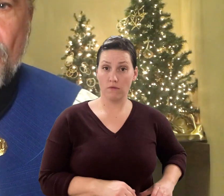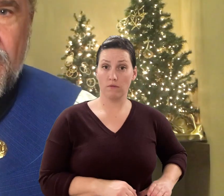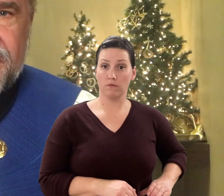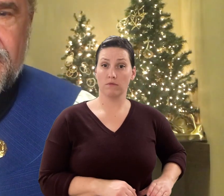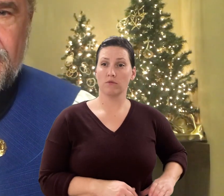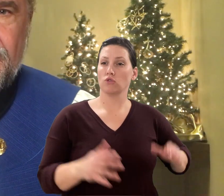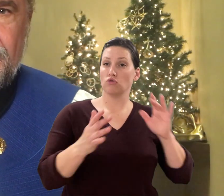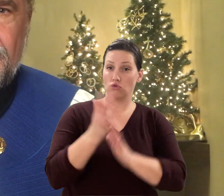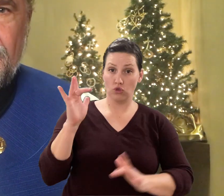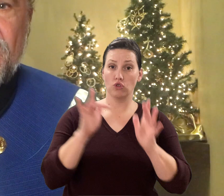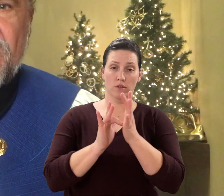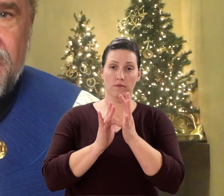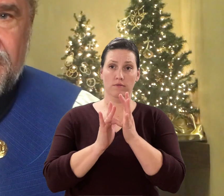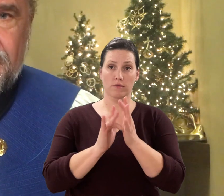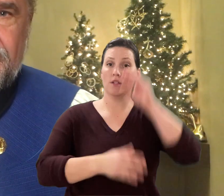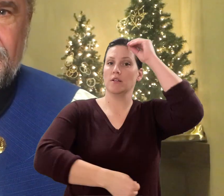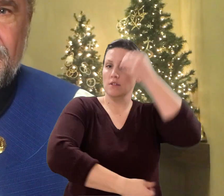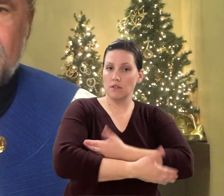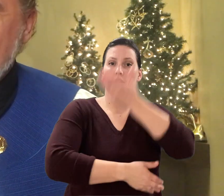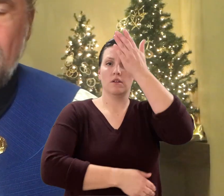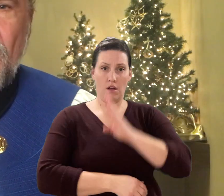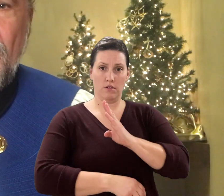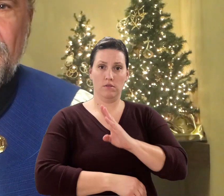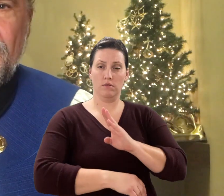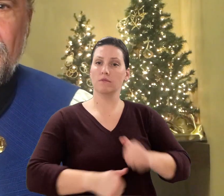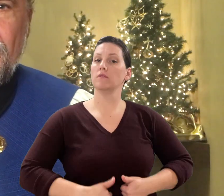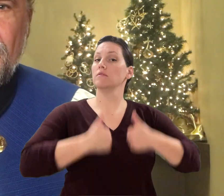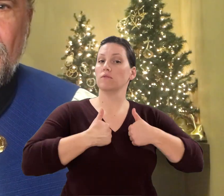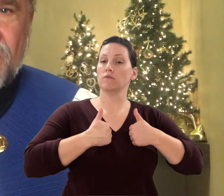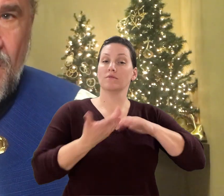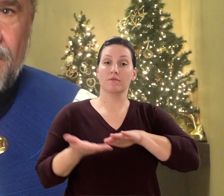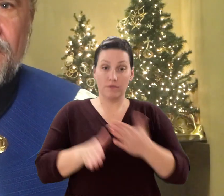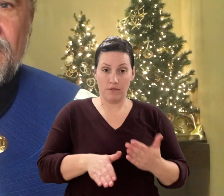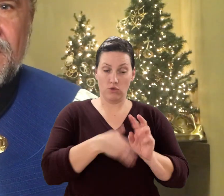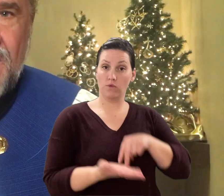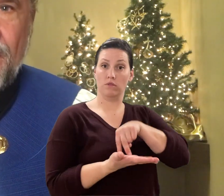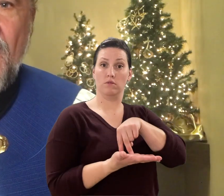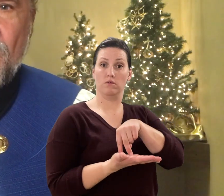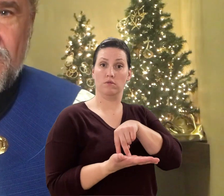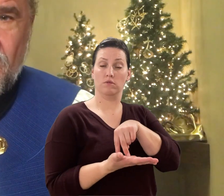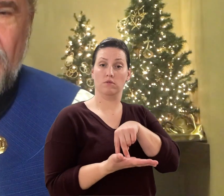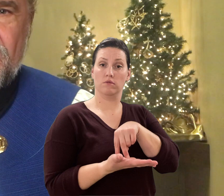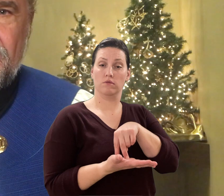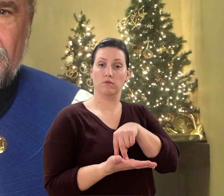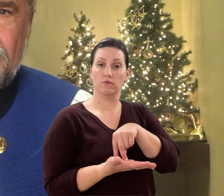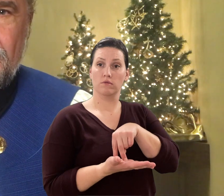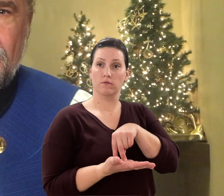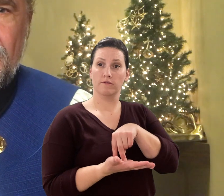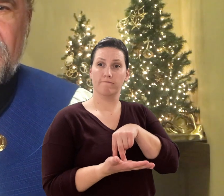through Christ, Jesus, the Son of God, whose life, death, and